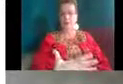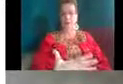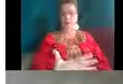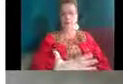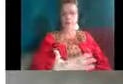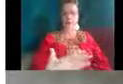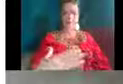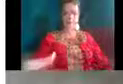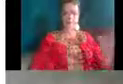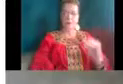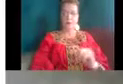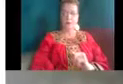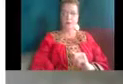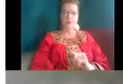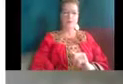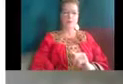phone call for you